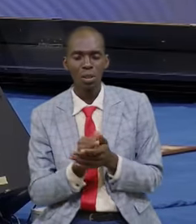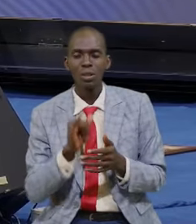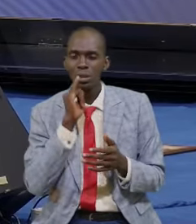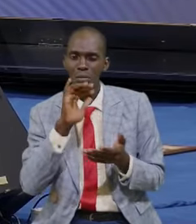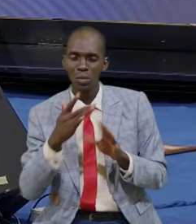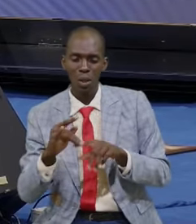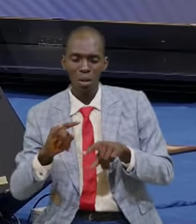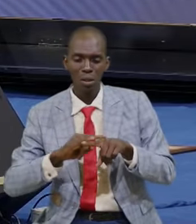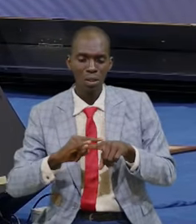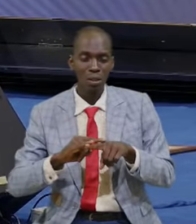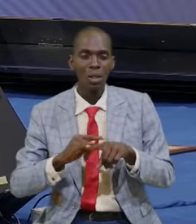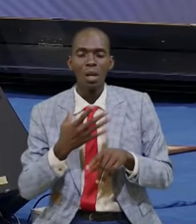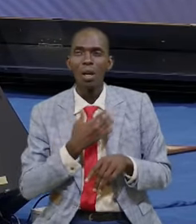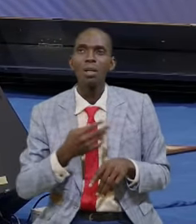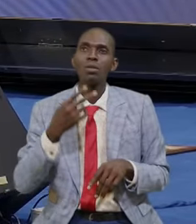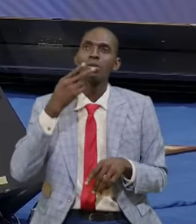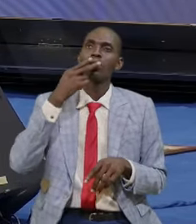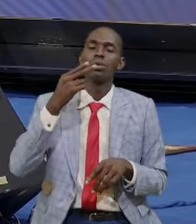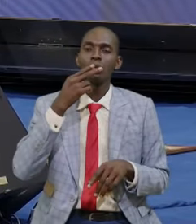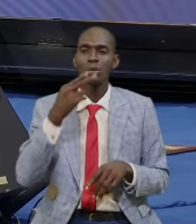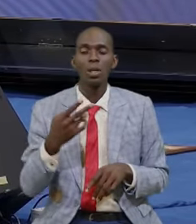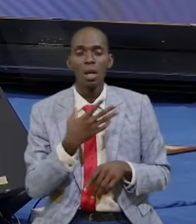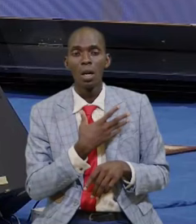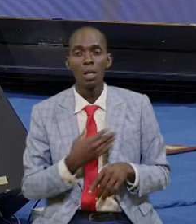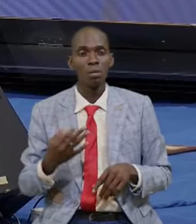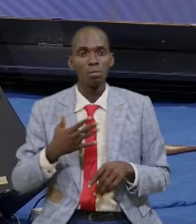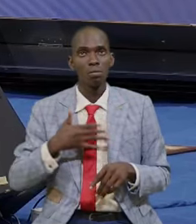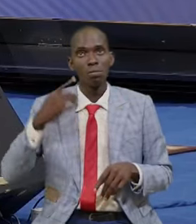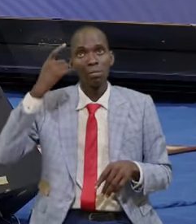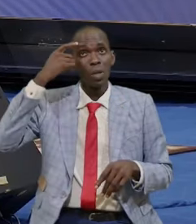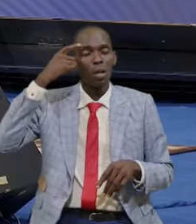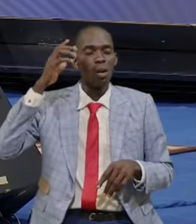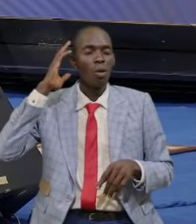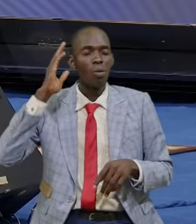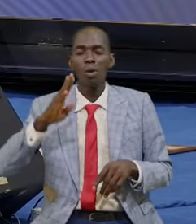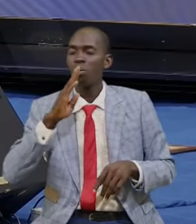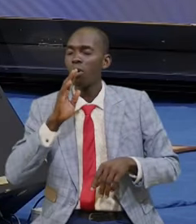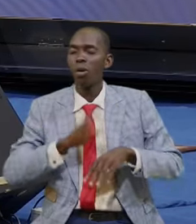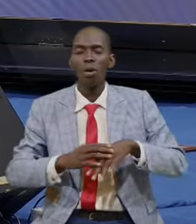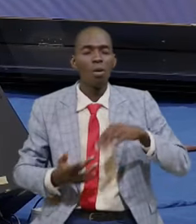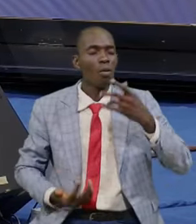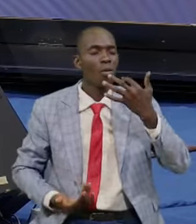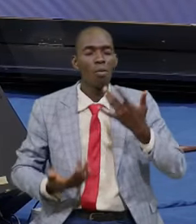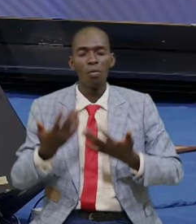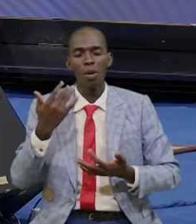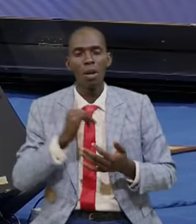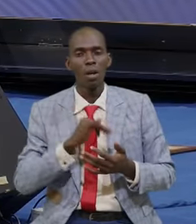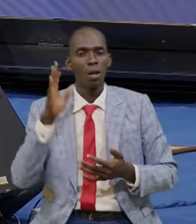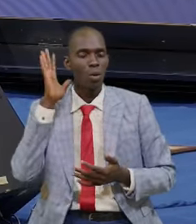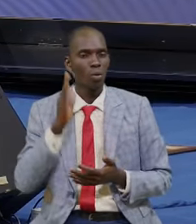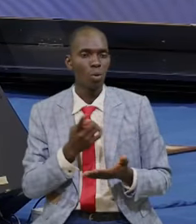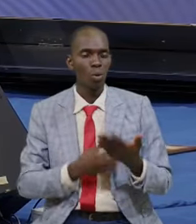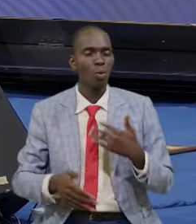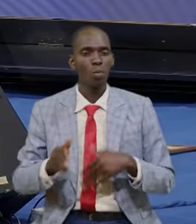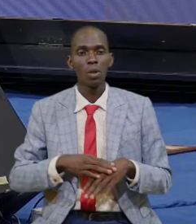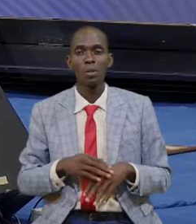the mouth, and then my brain will be on fire. I'll come back. It says no. It